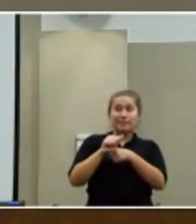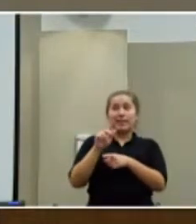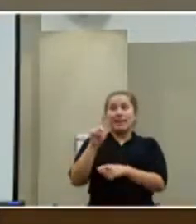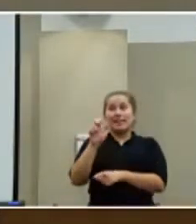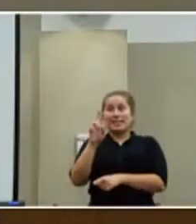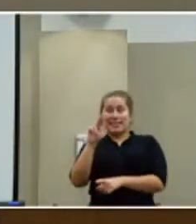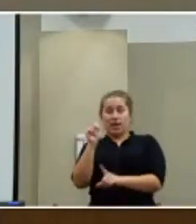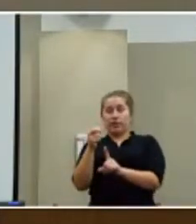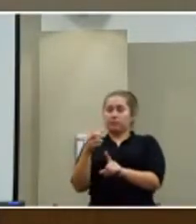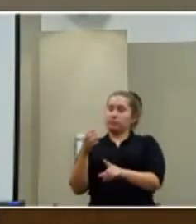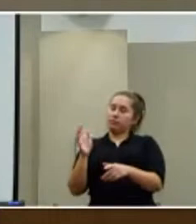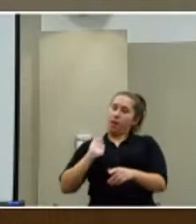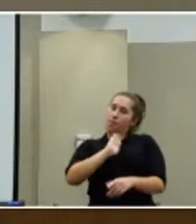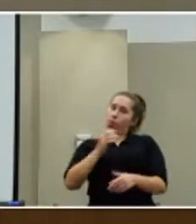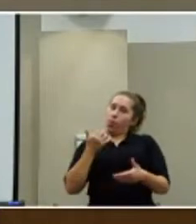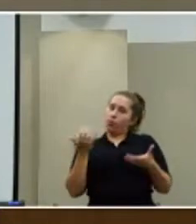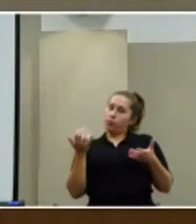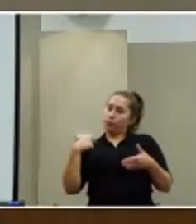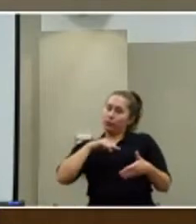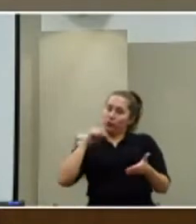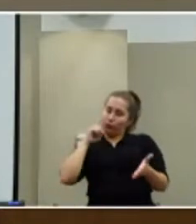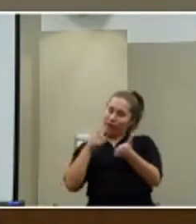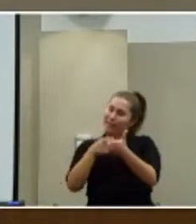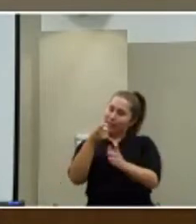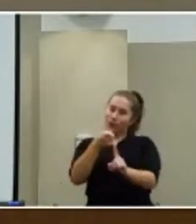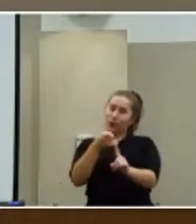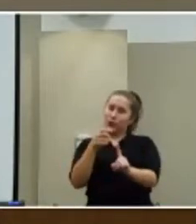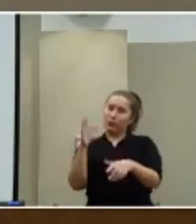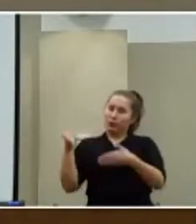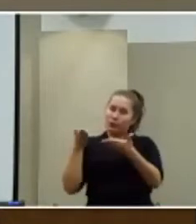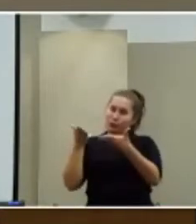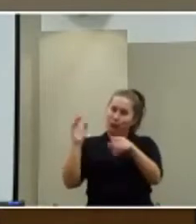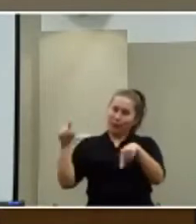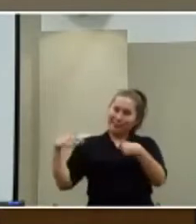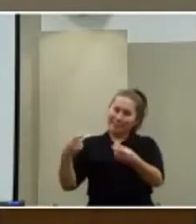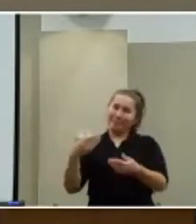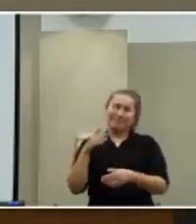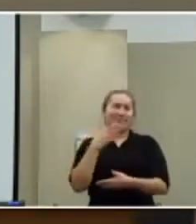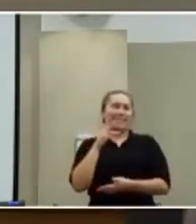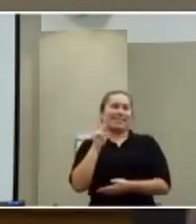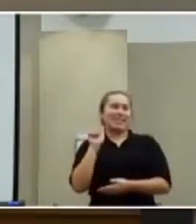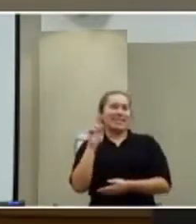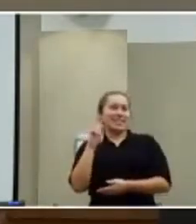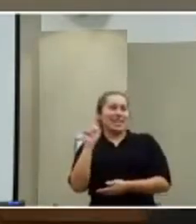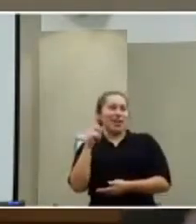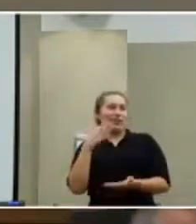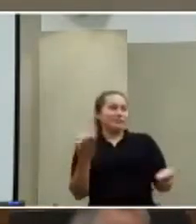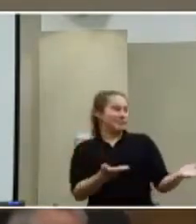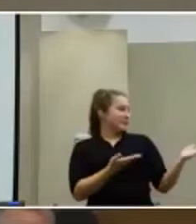board recognizes you with a recognition of board service. Karen?